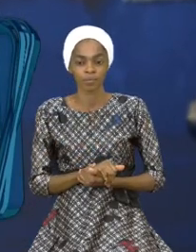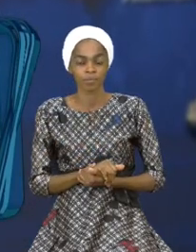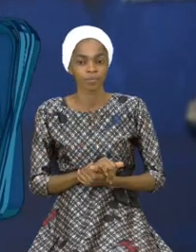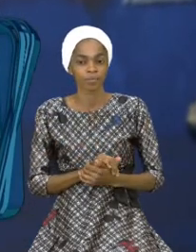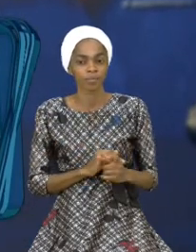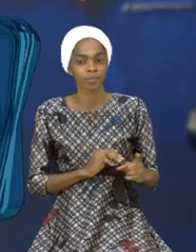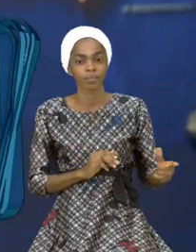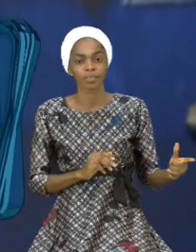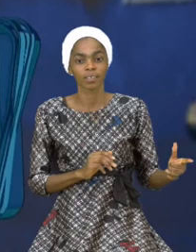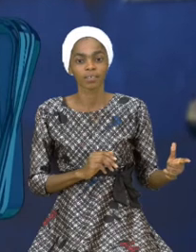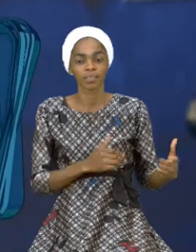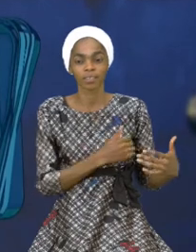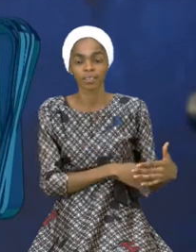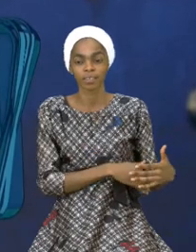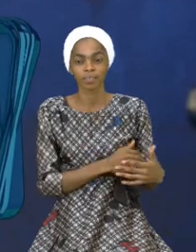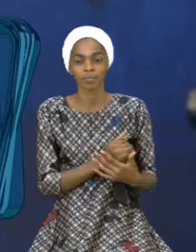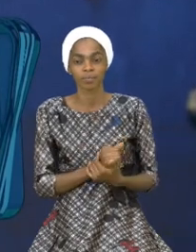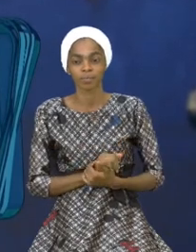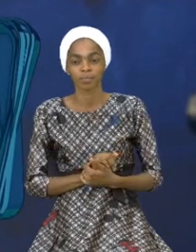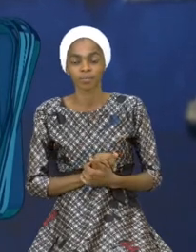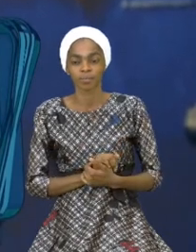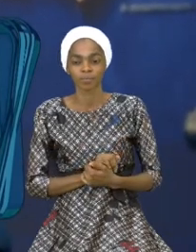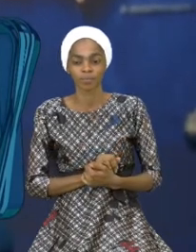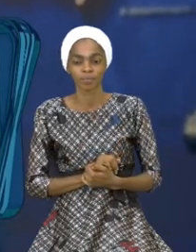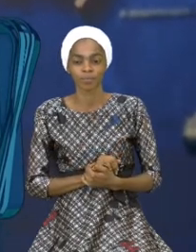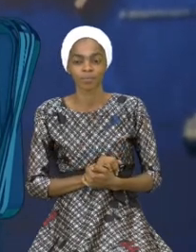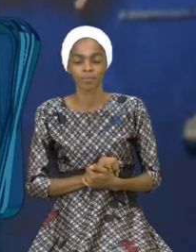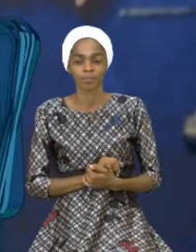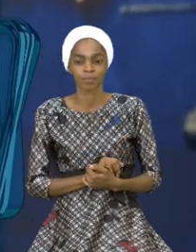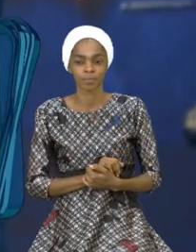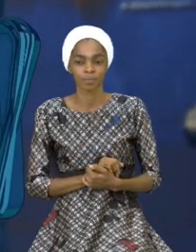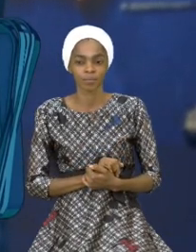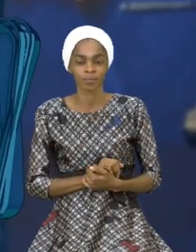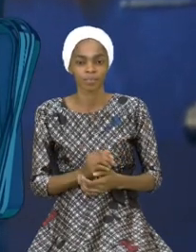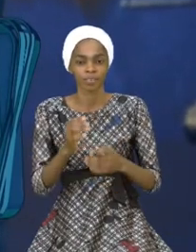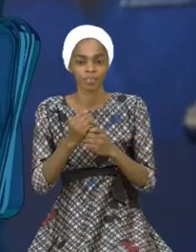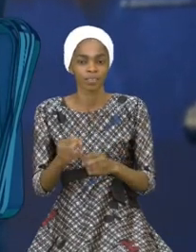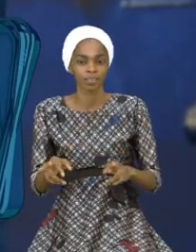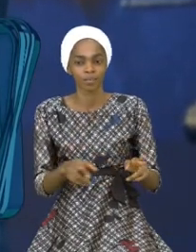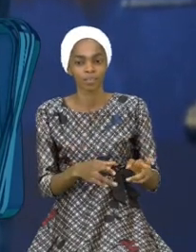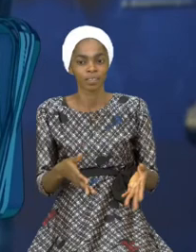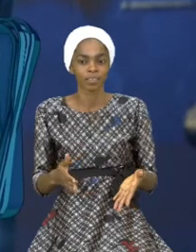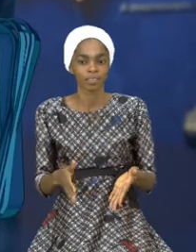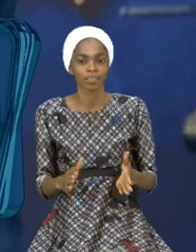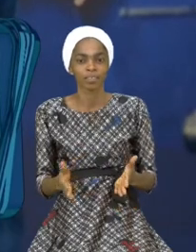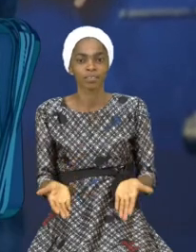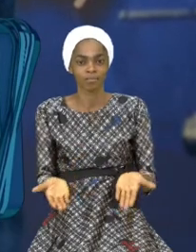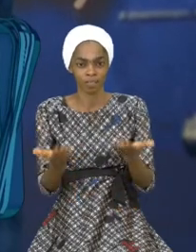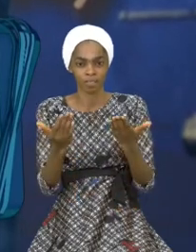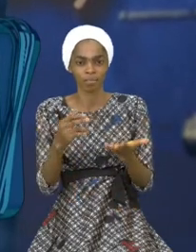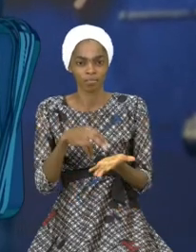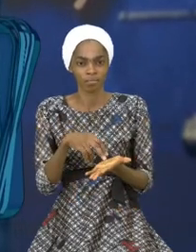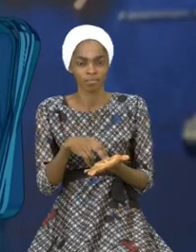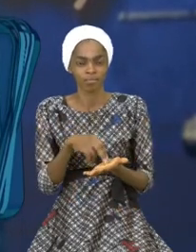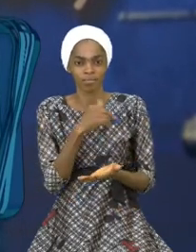God bless you. I can see that in the front. All right. Get ready. Let's rise up anywhere you are. We are